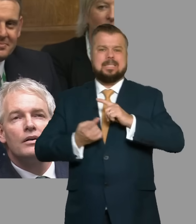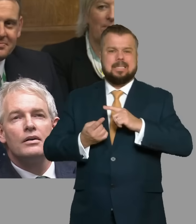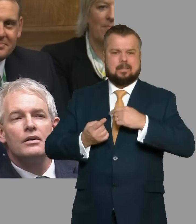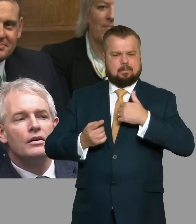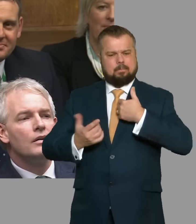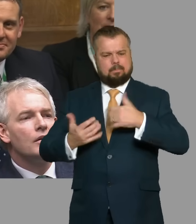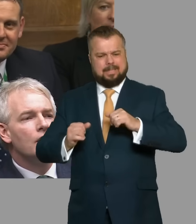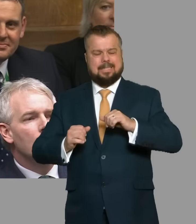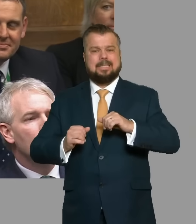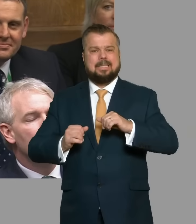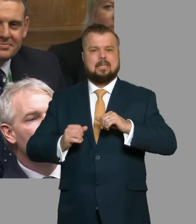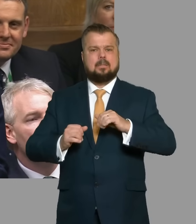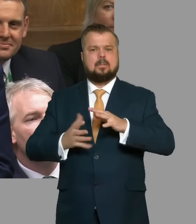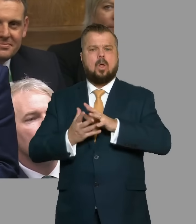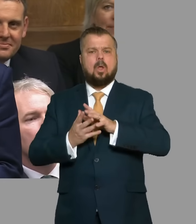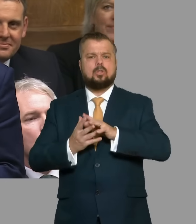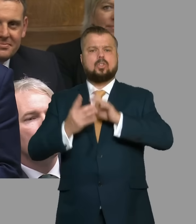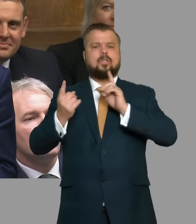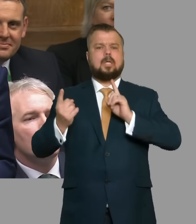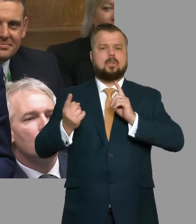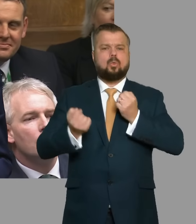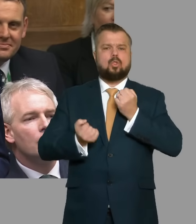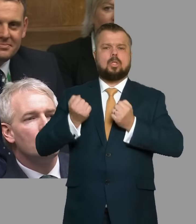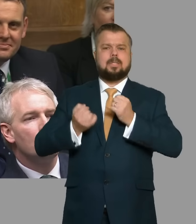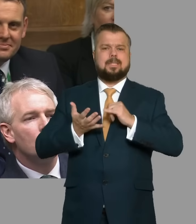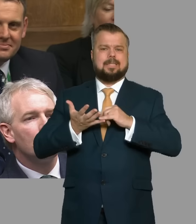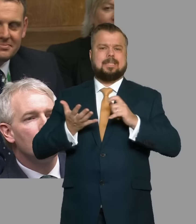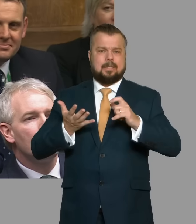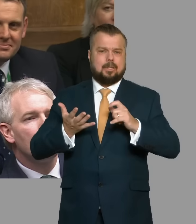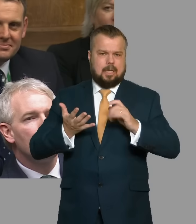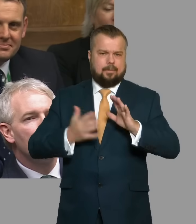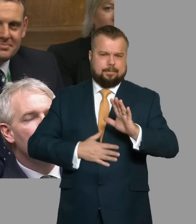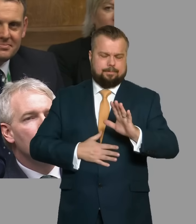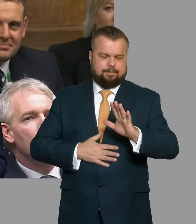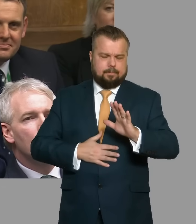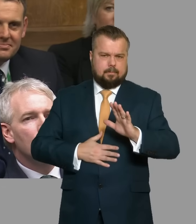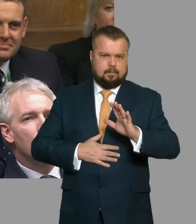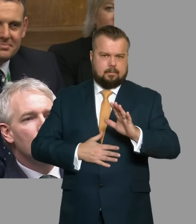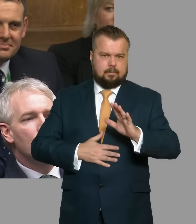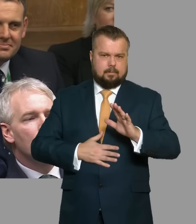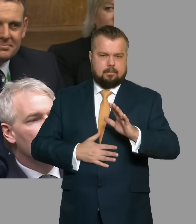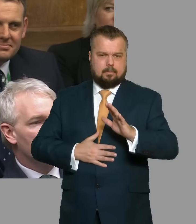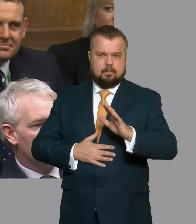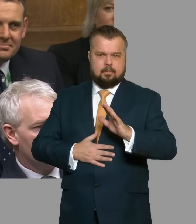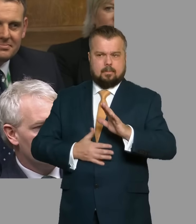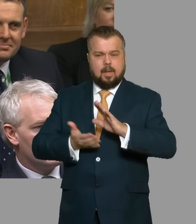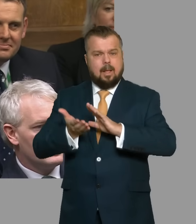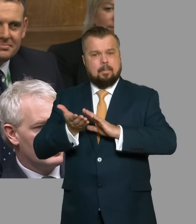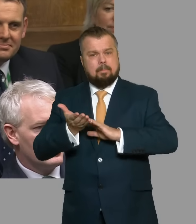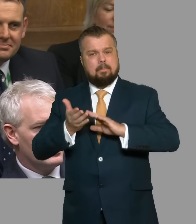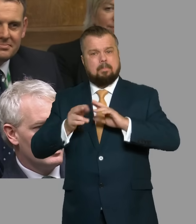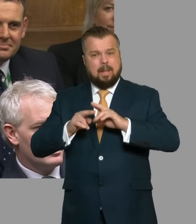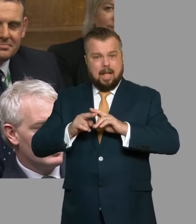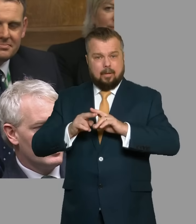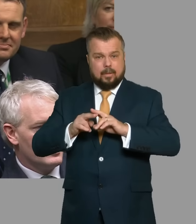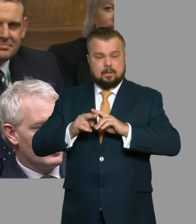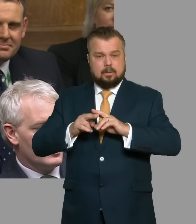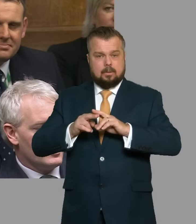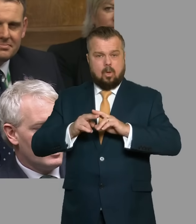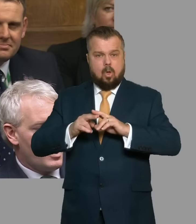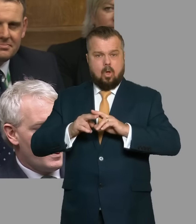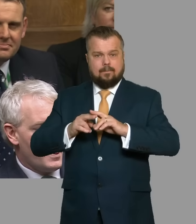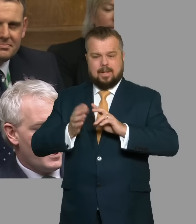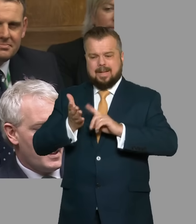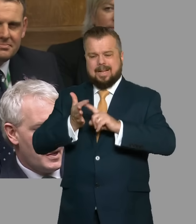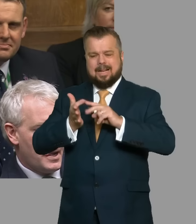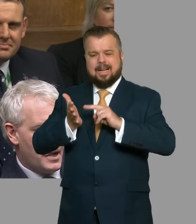parents of Lenny Scott. Lenny Scott was an exceptionally brave prison officer.